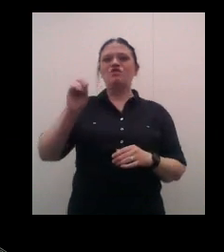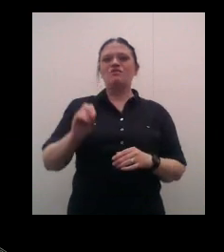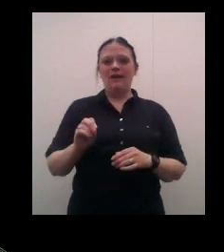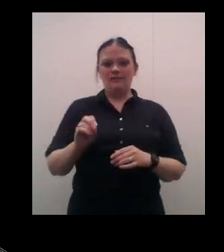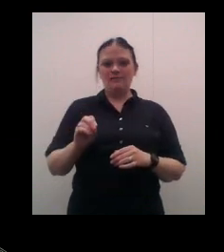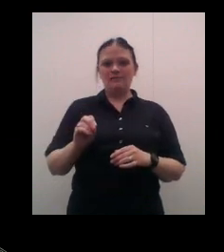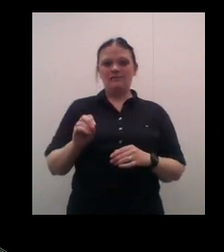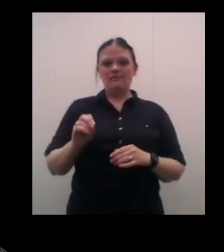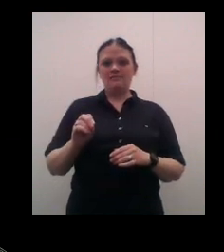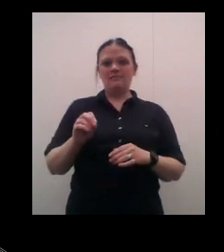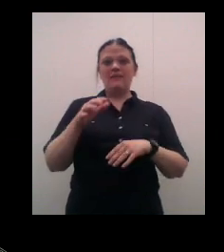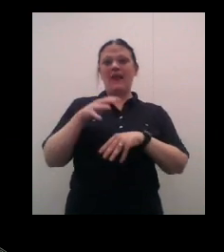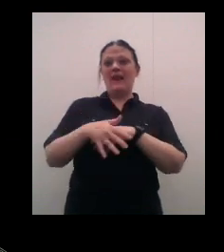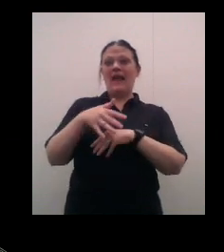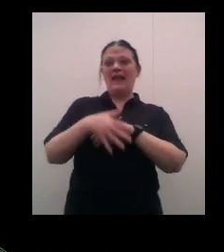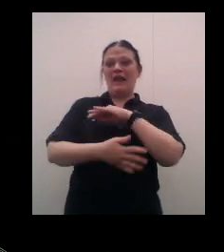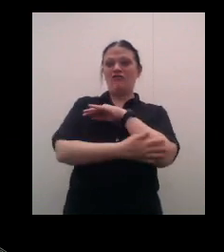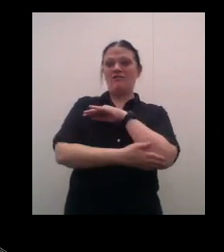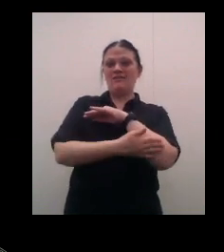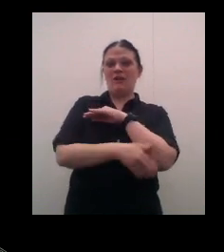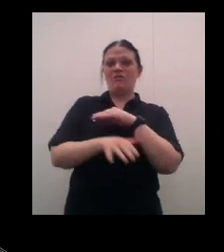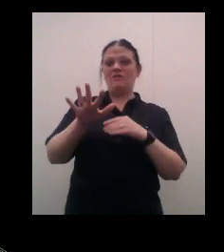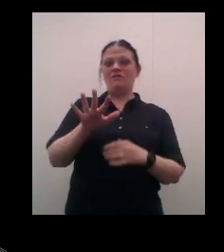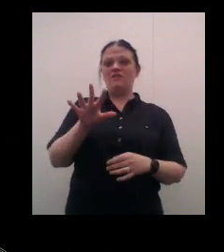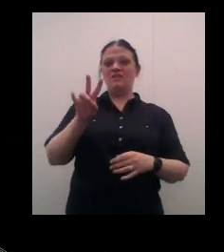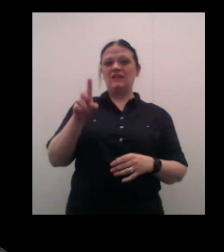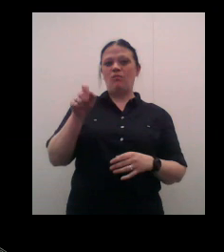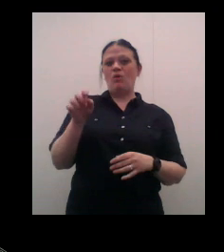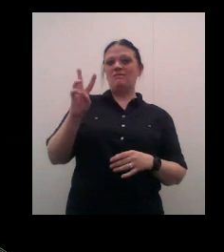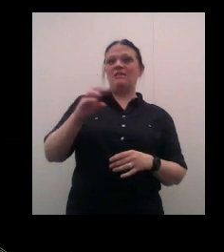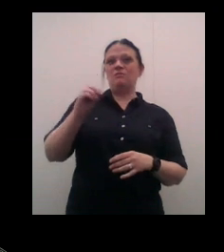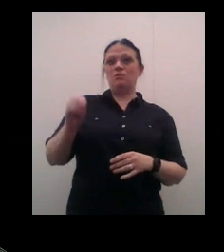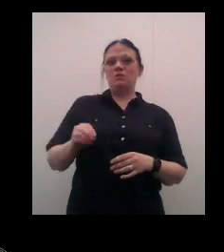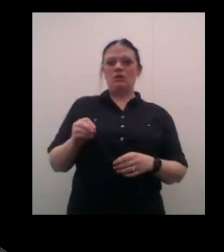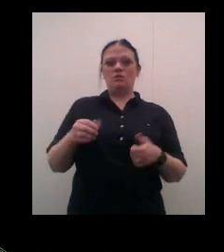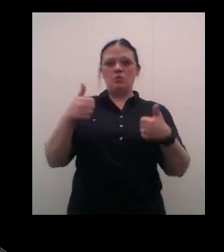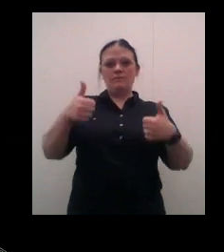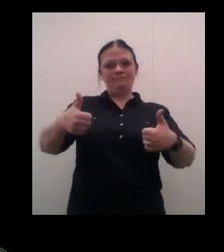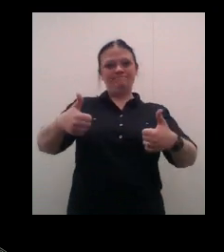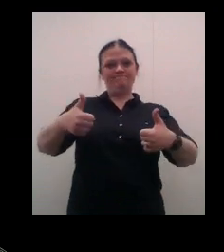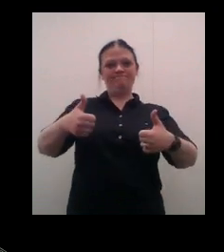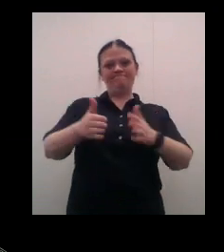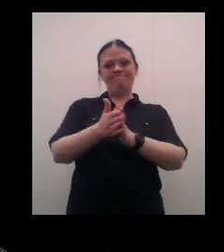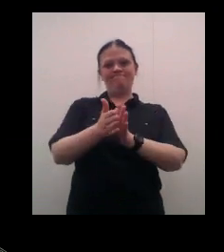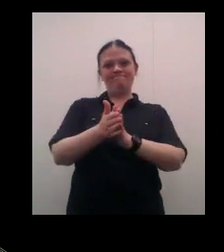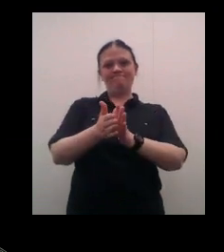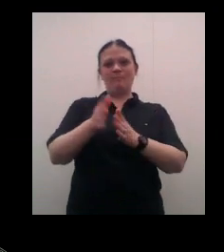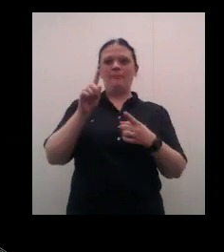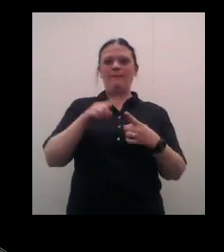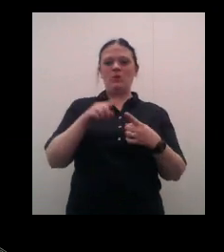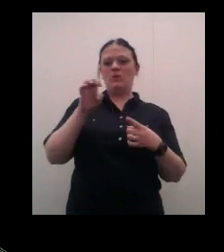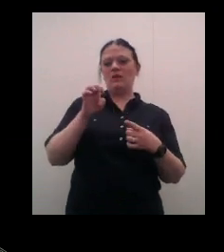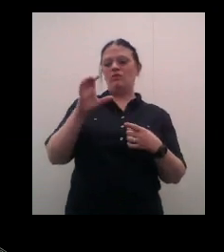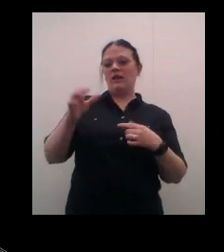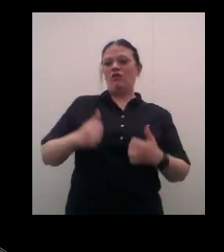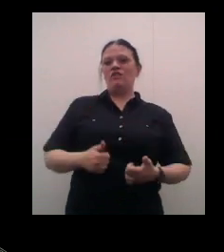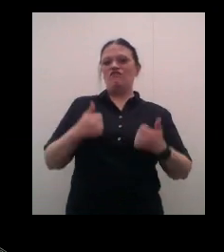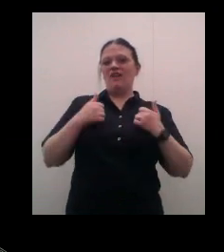we're followed right up by Niagara County at 57.6%. So big thumbs up to our Erie County residents and Niagara County residents. This